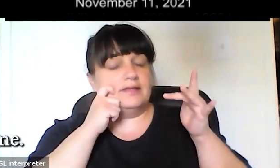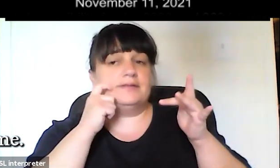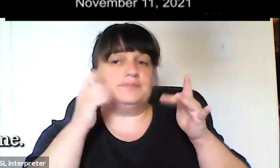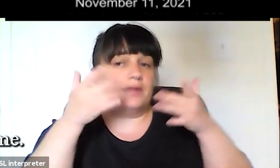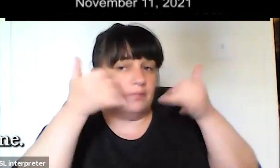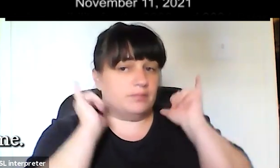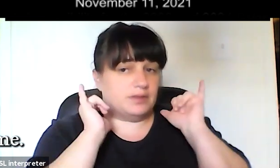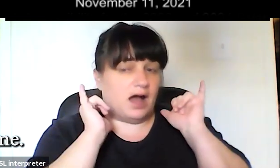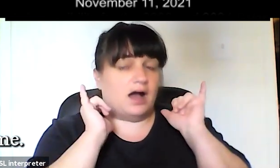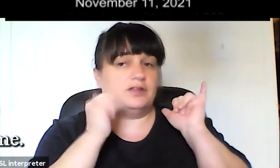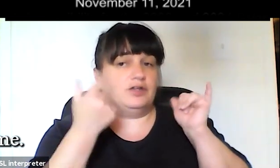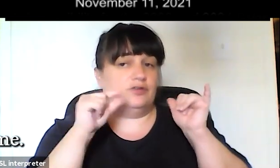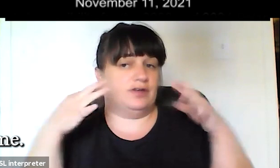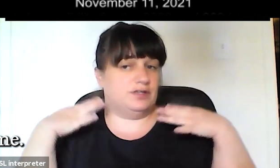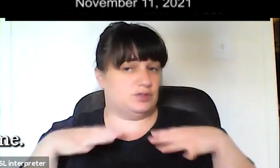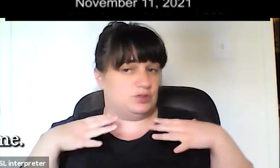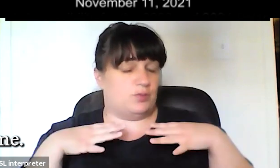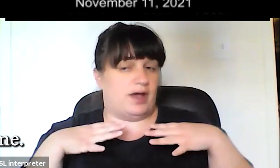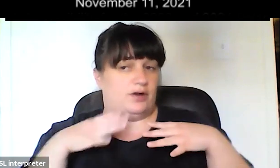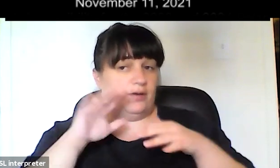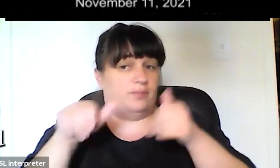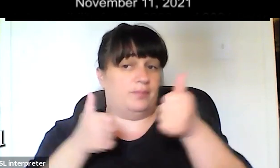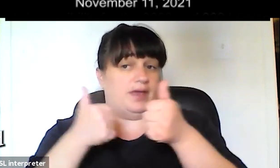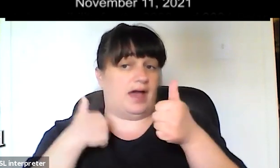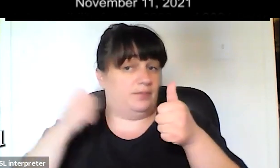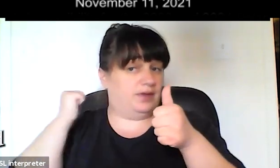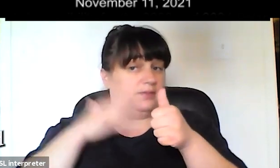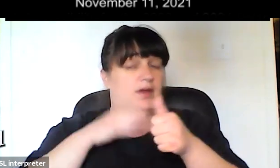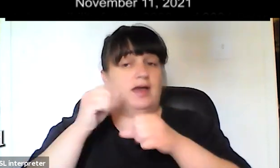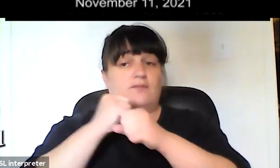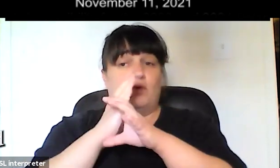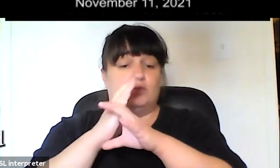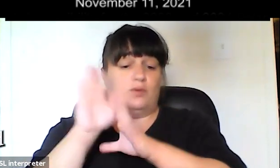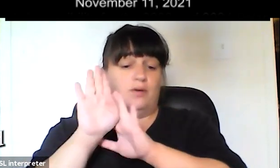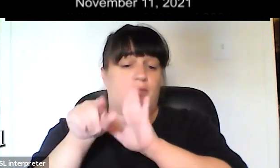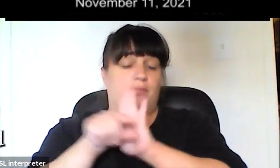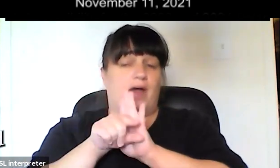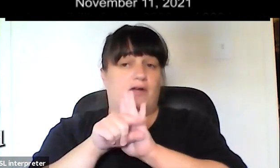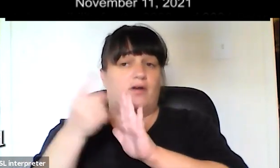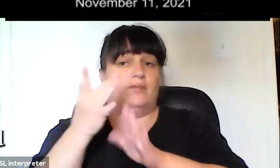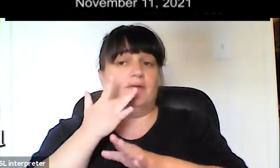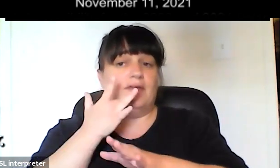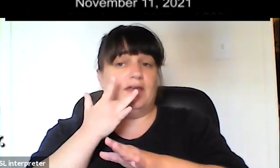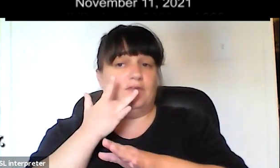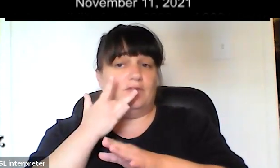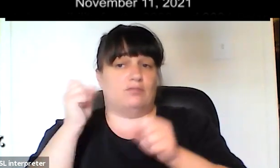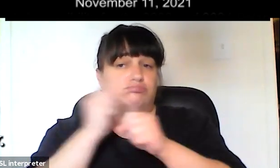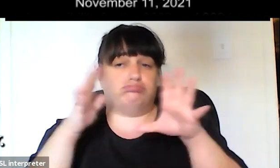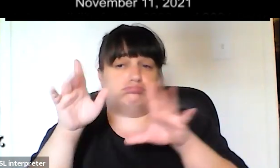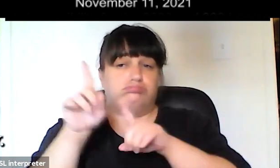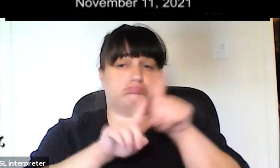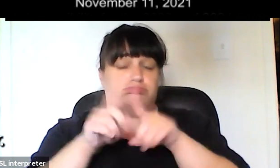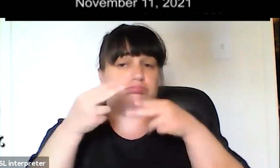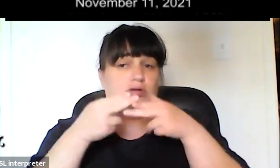wearing a green sweater. Behind me in my virtual background is one of my very favorite exploded stars